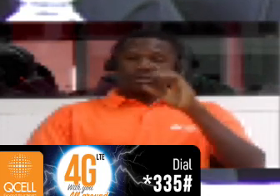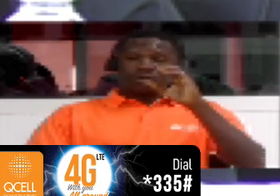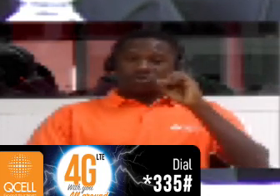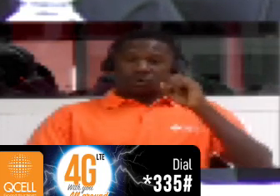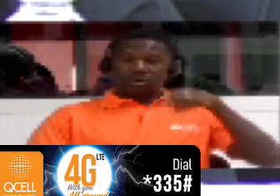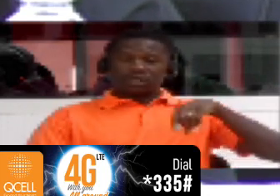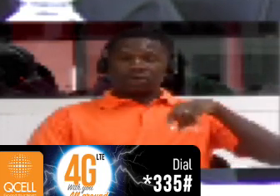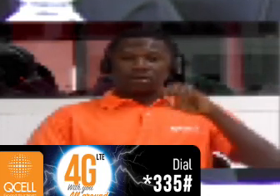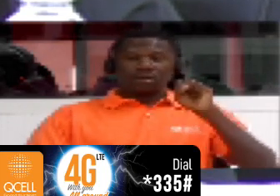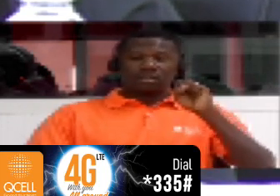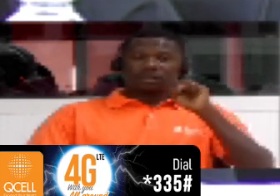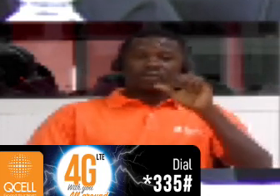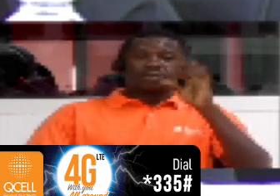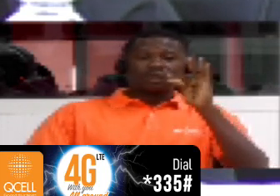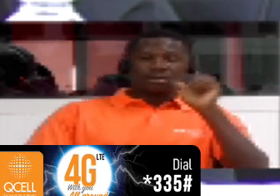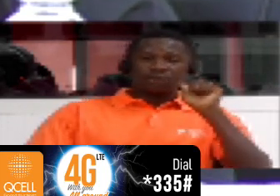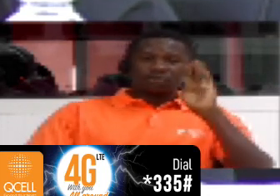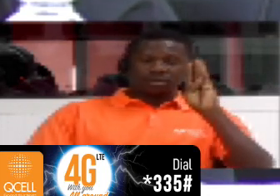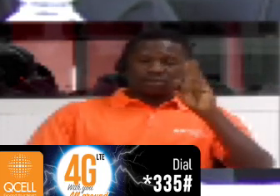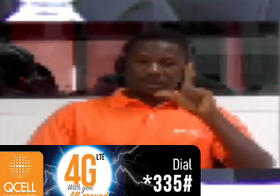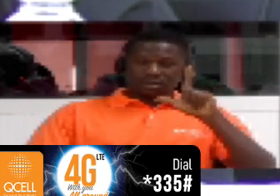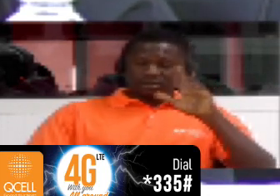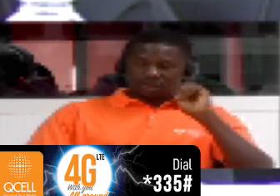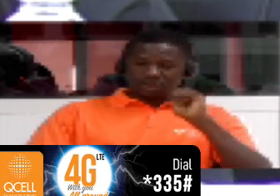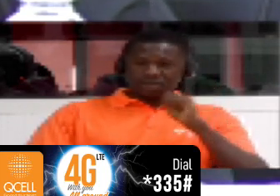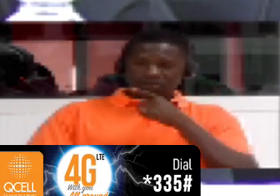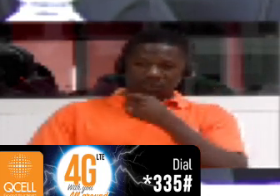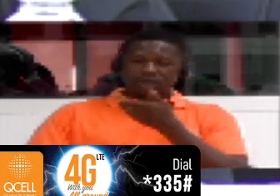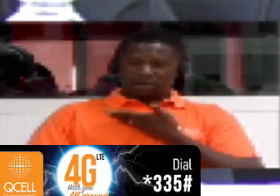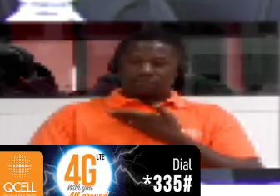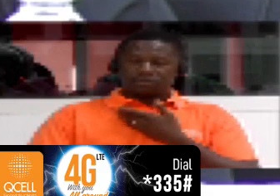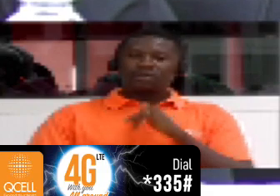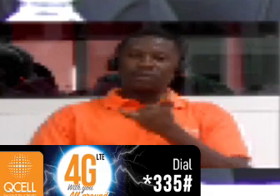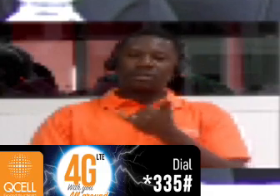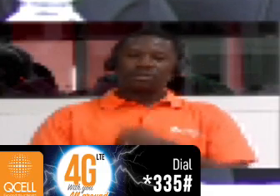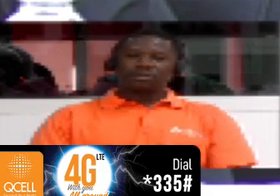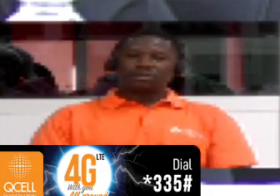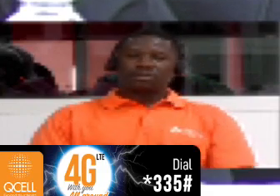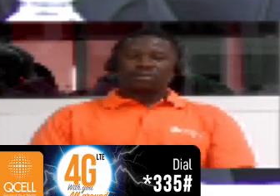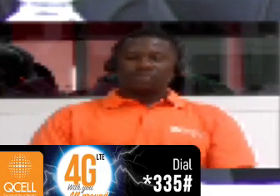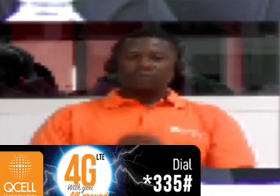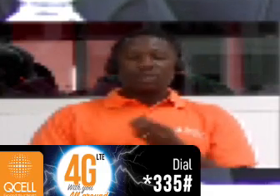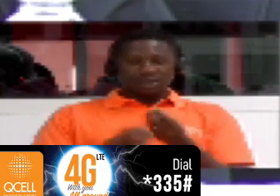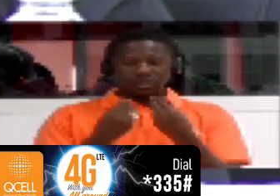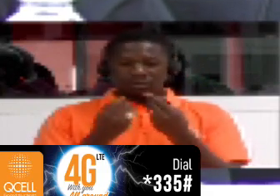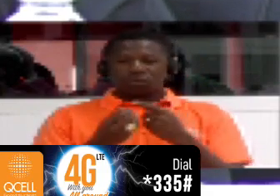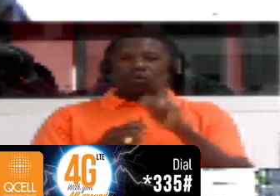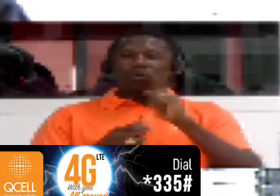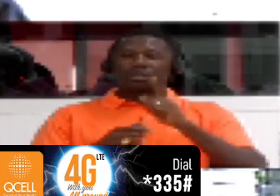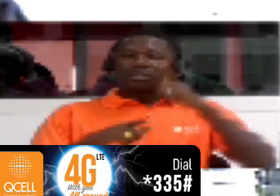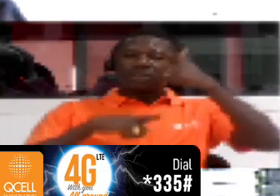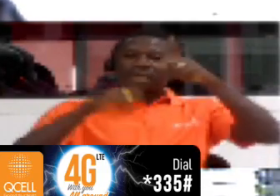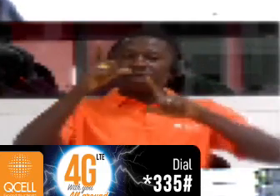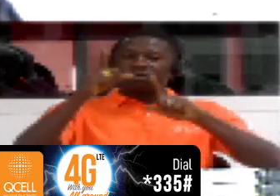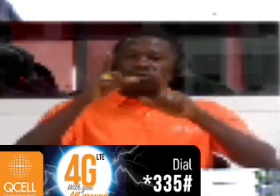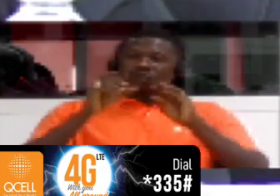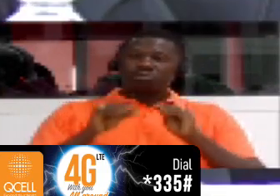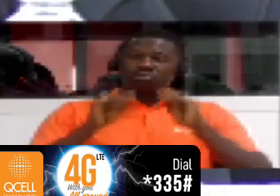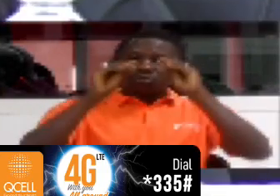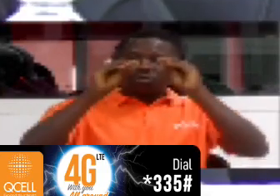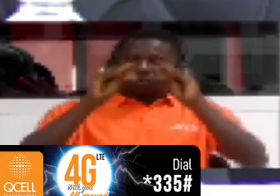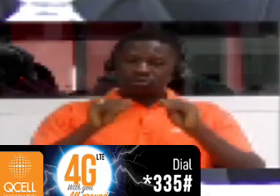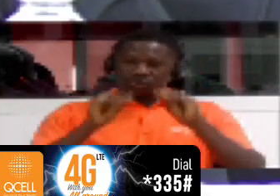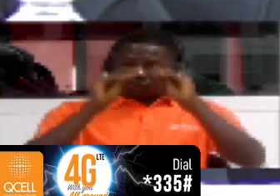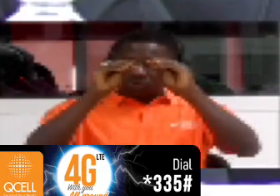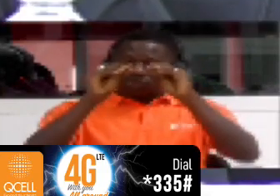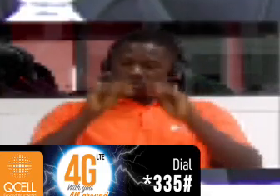Ade. Yes. Kindly take us through the different ranks that you held with the police. Just in brief, tell us what ranks you held as